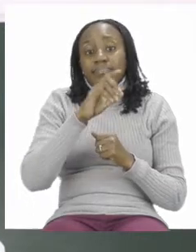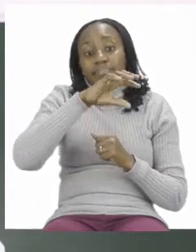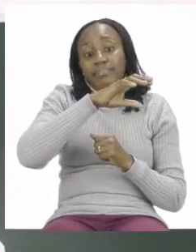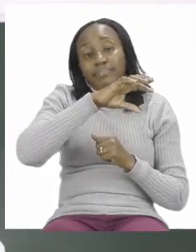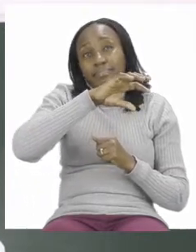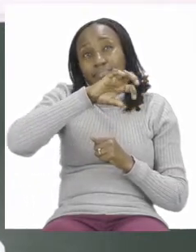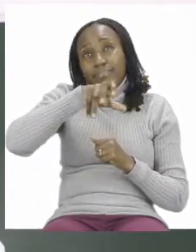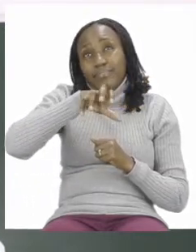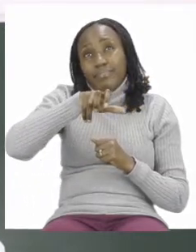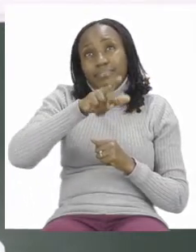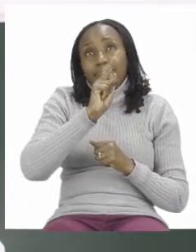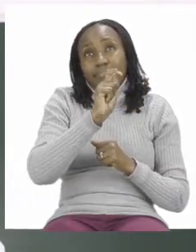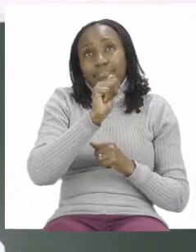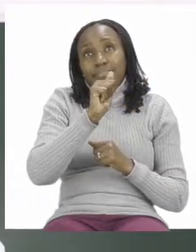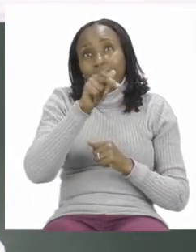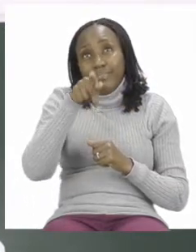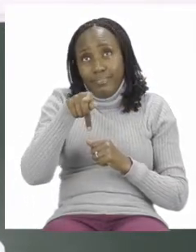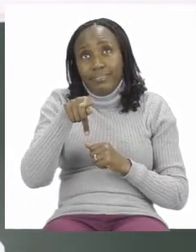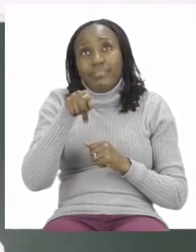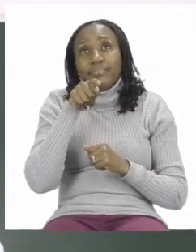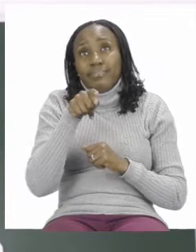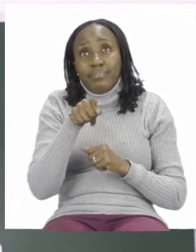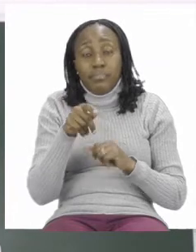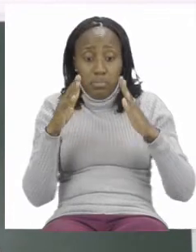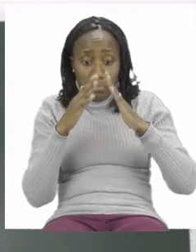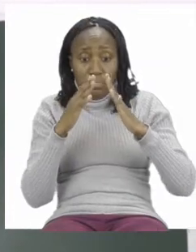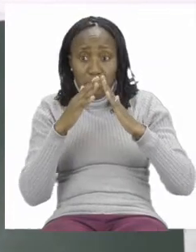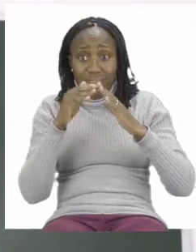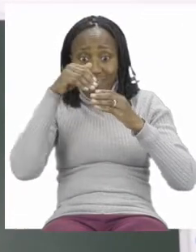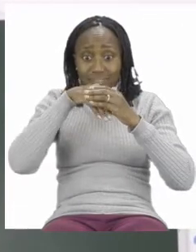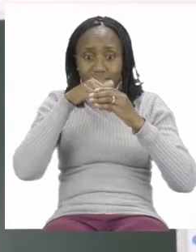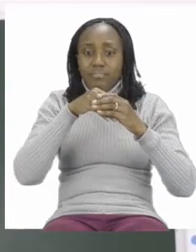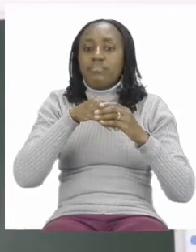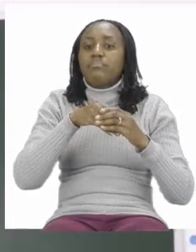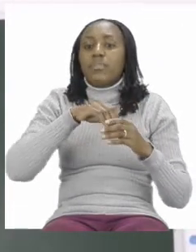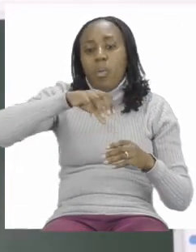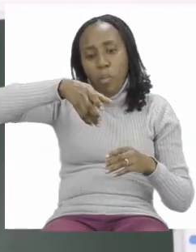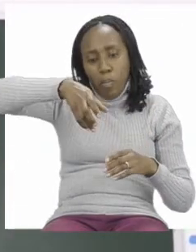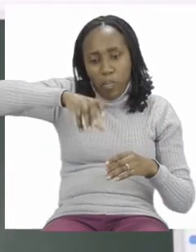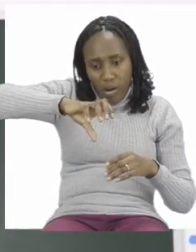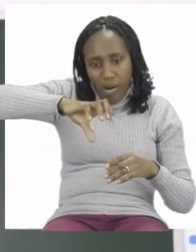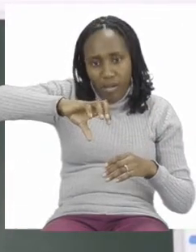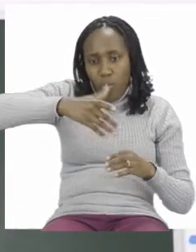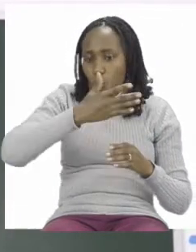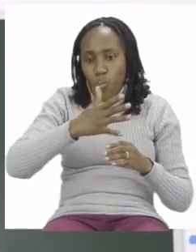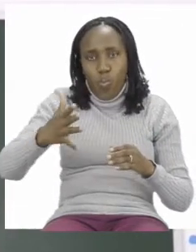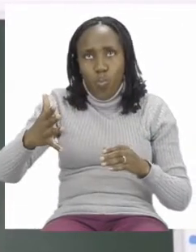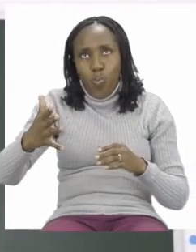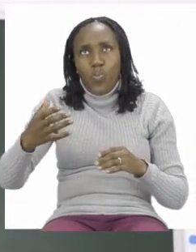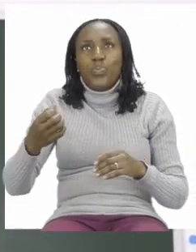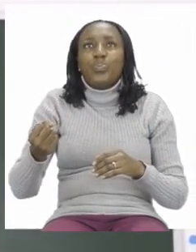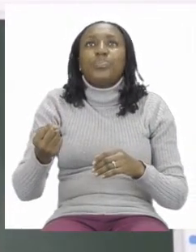a tap. Remember, this is where we go in our houses, we open the tap and all